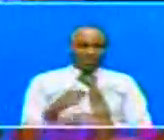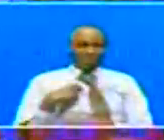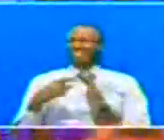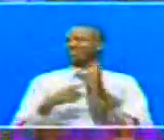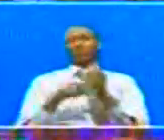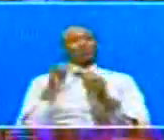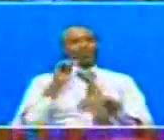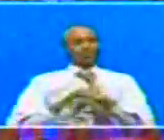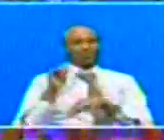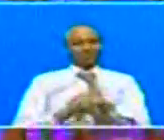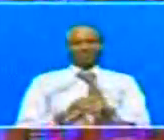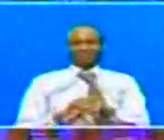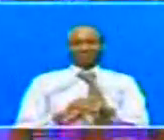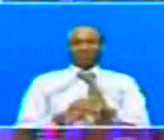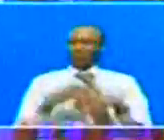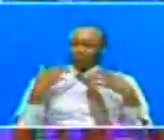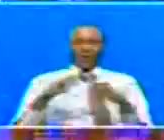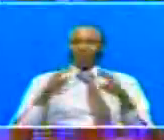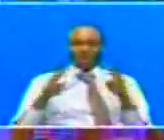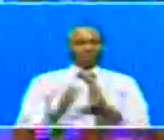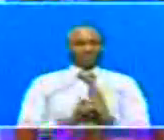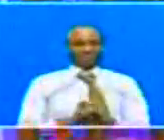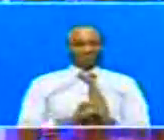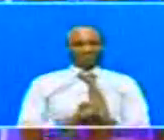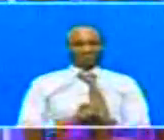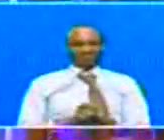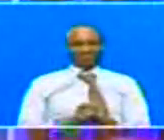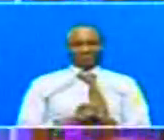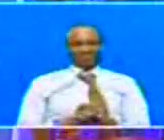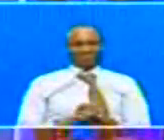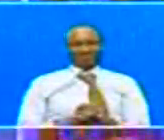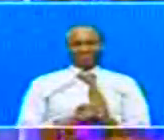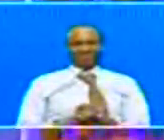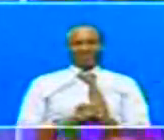show. Okay, Tony. What a show. What a show. What a man. What a day. Oh, my.